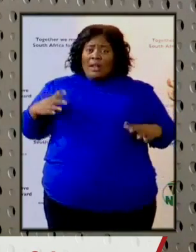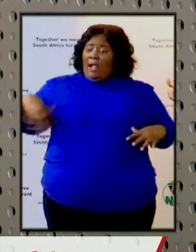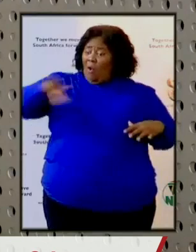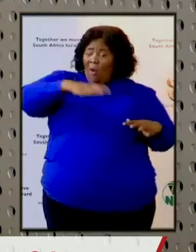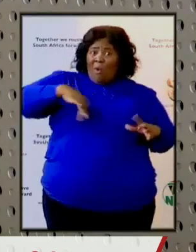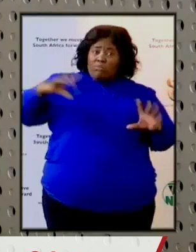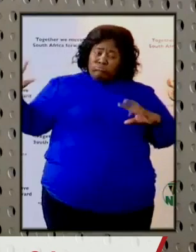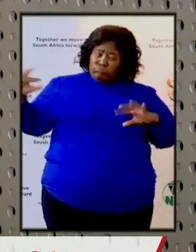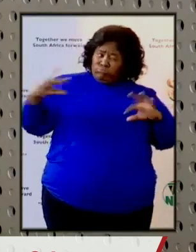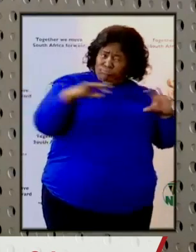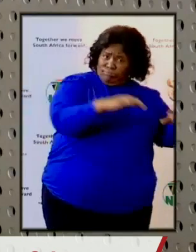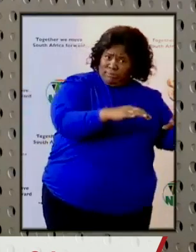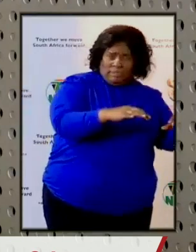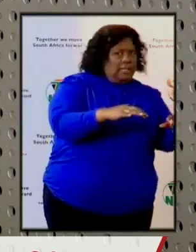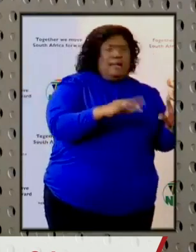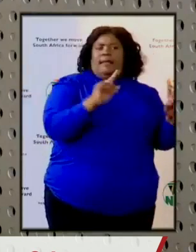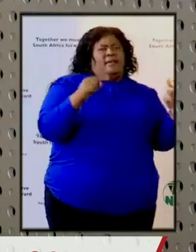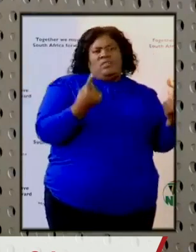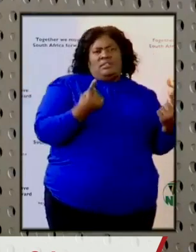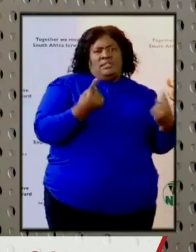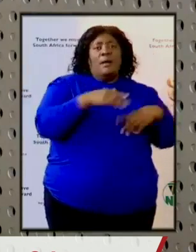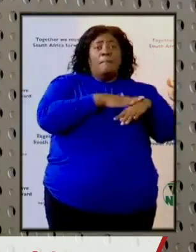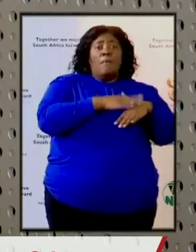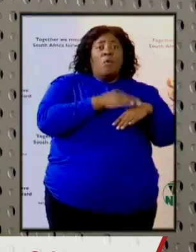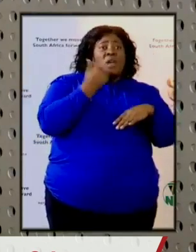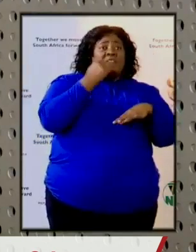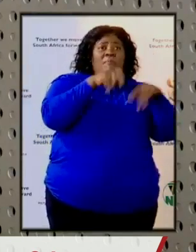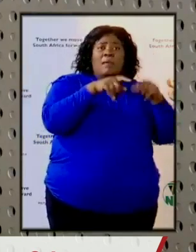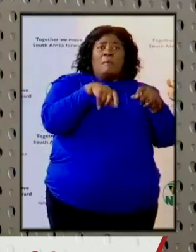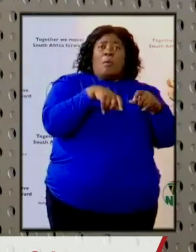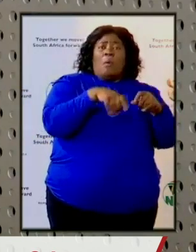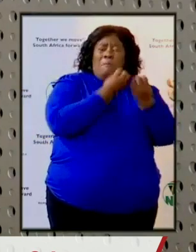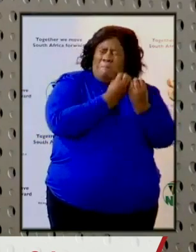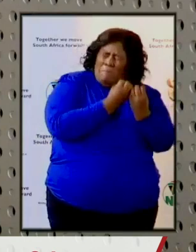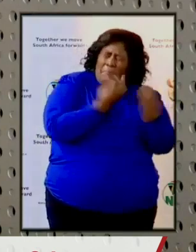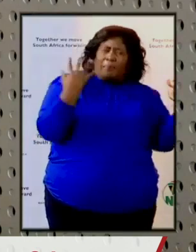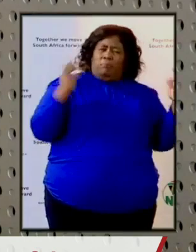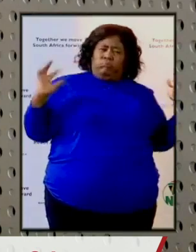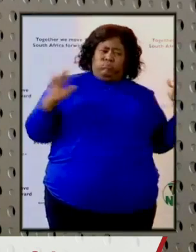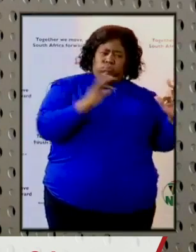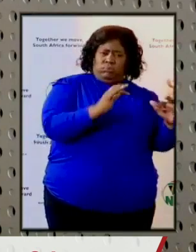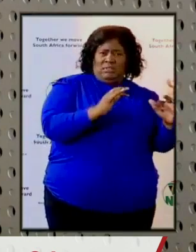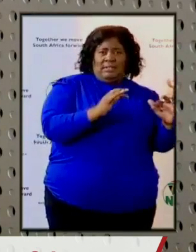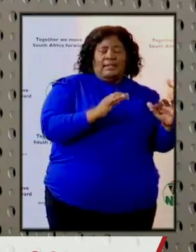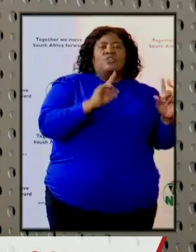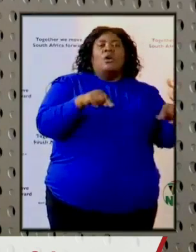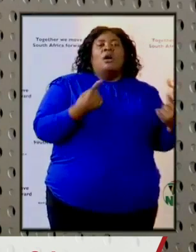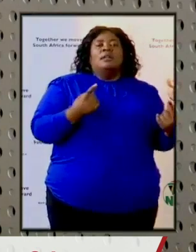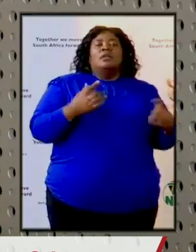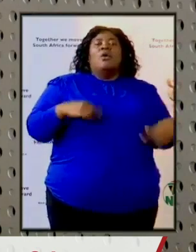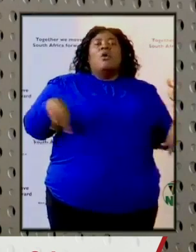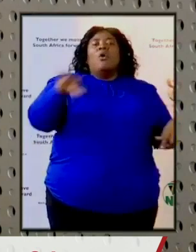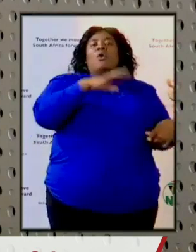those industries where there are thousands of people who are coming back to work. You can't just suddenly